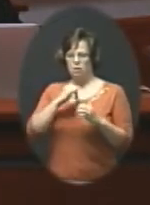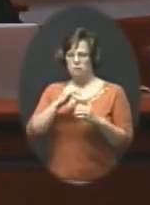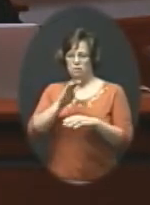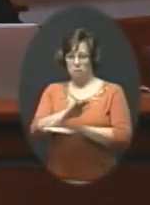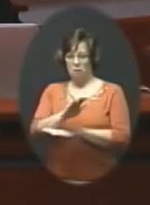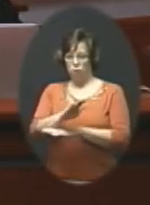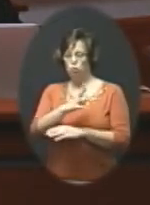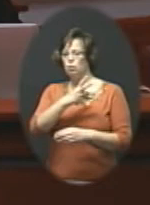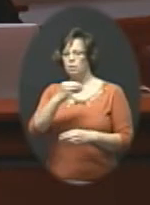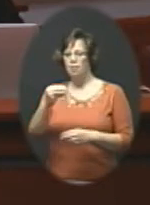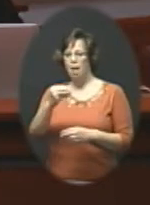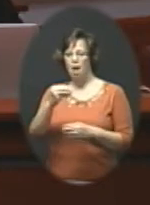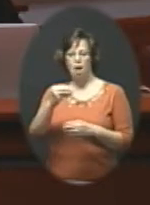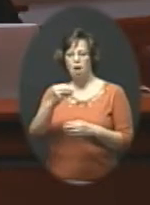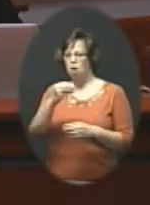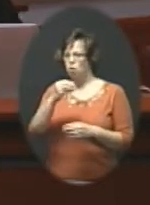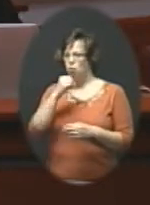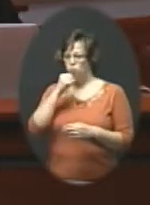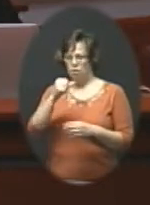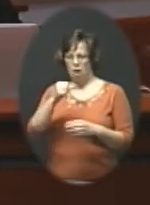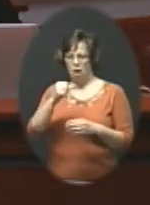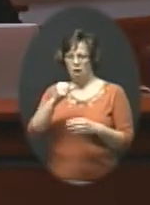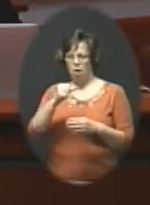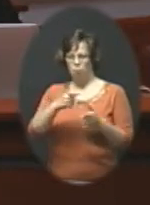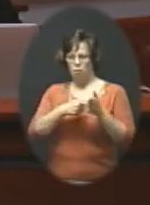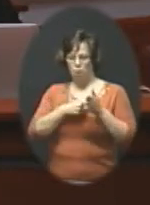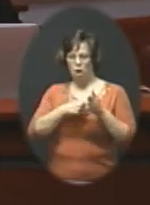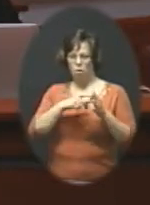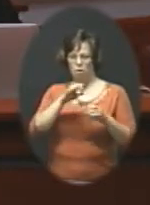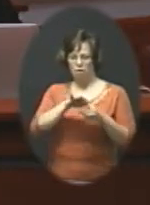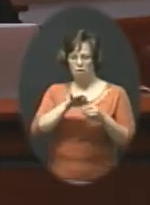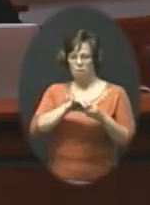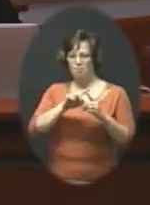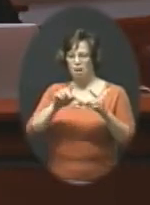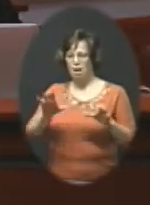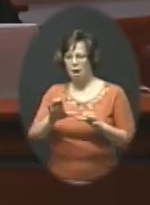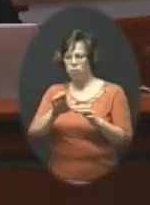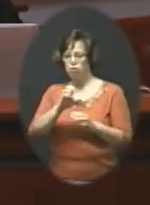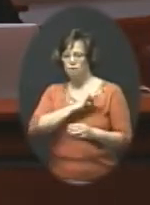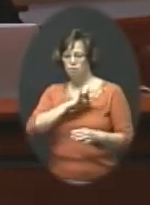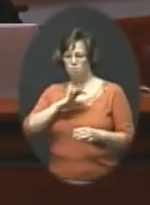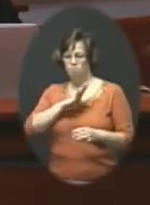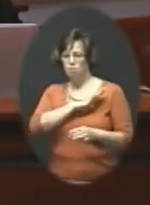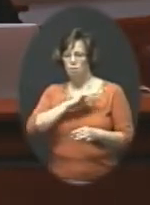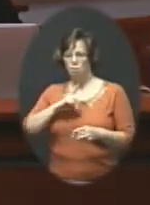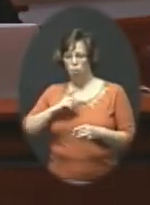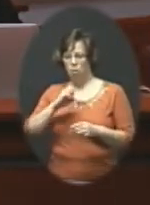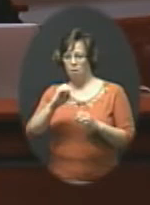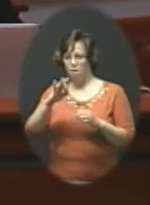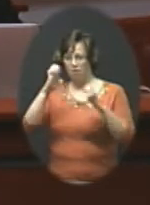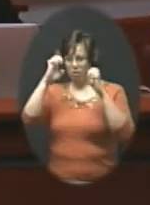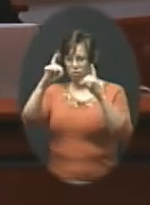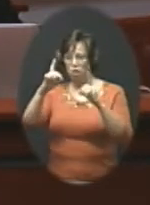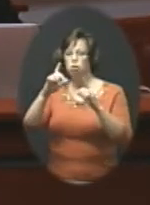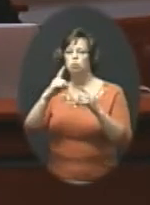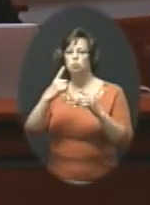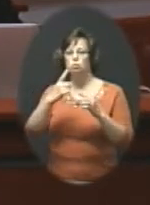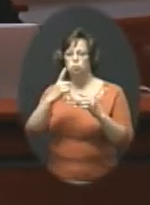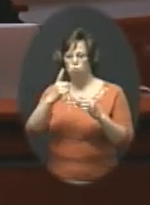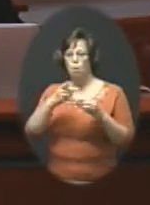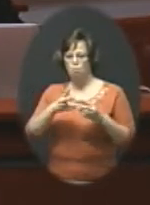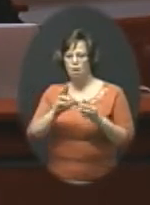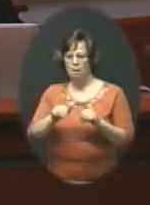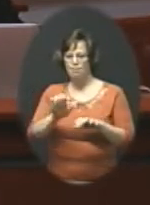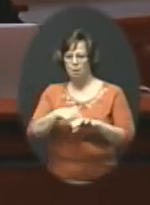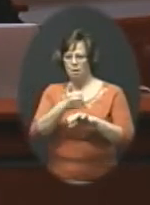afternoon, is that it would not take an election. It would just be by action of the Board of Education. And so again, that would be one way that it could be implemented